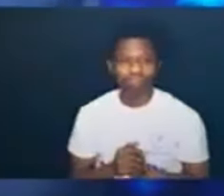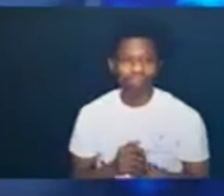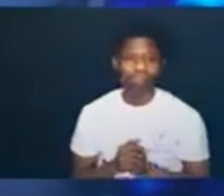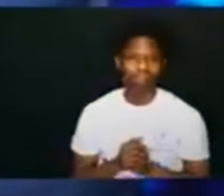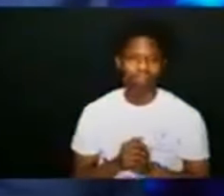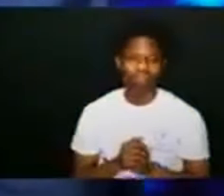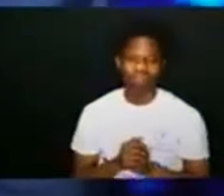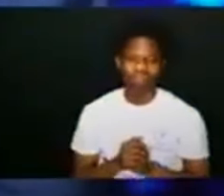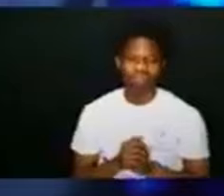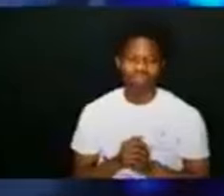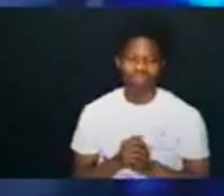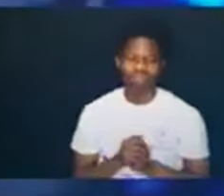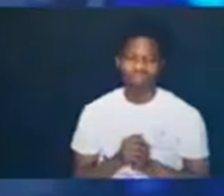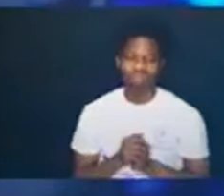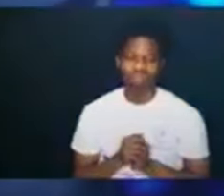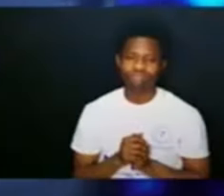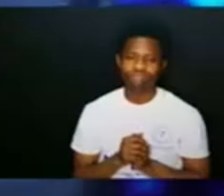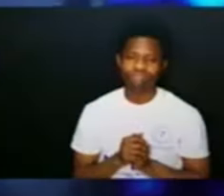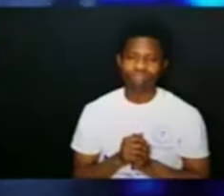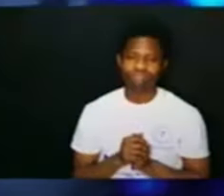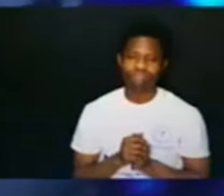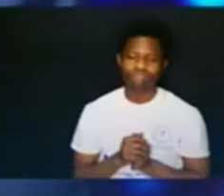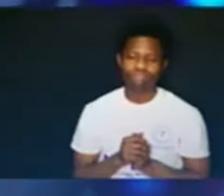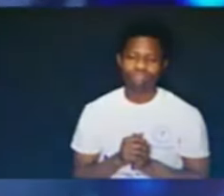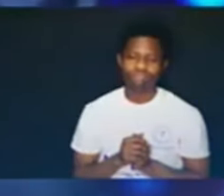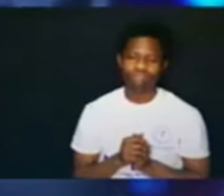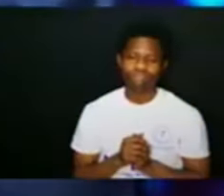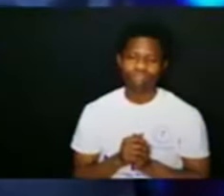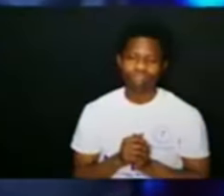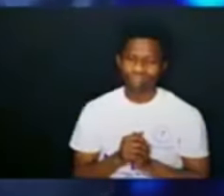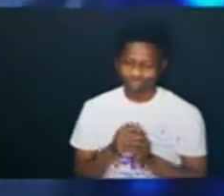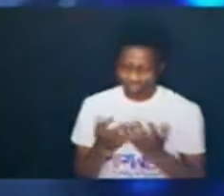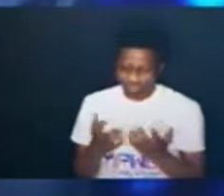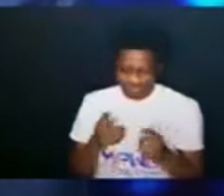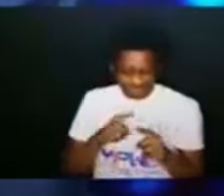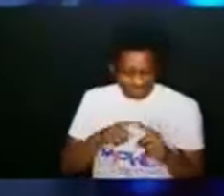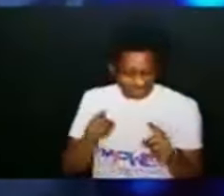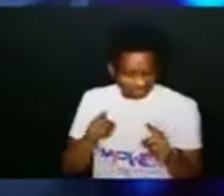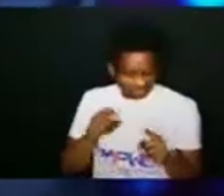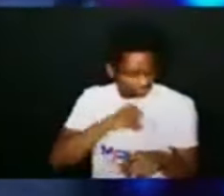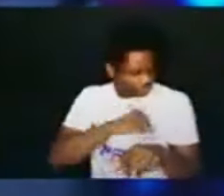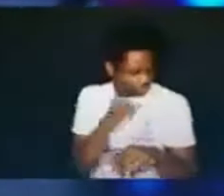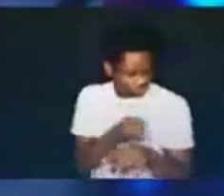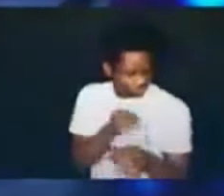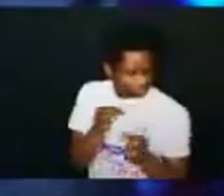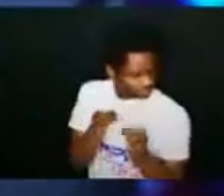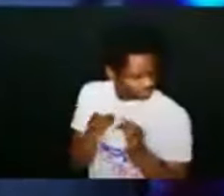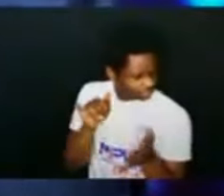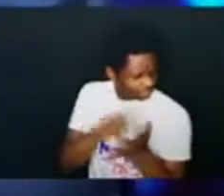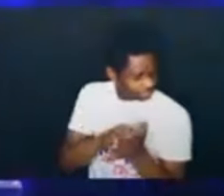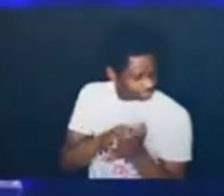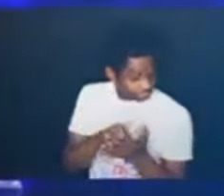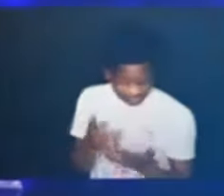ho ko oni nipa no enko bom kane ansa na wa be ma ayeye de no. But here he is explaining. Na hey ochiremu se